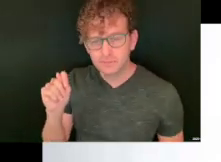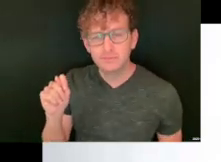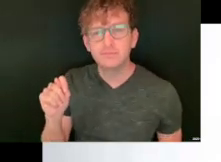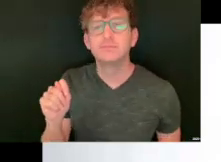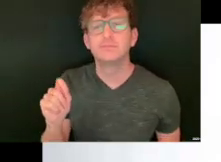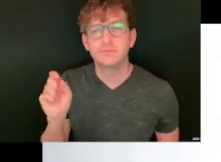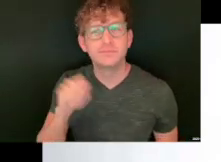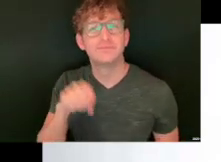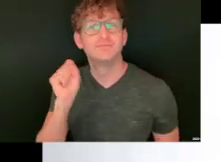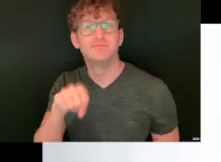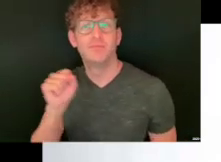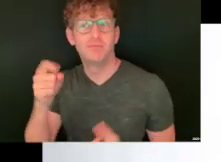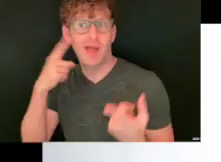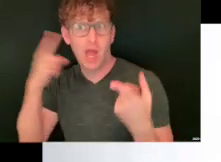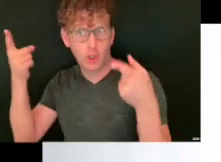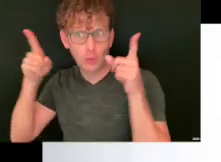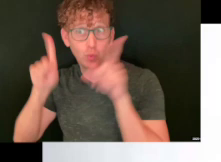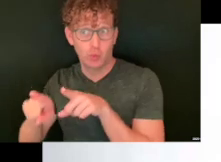say anything